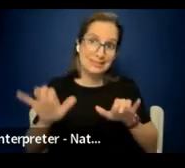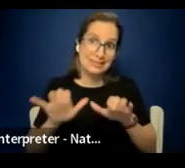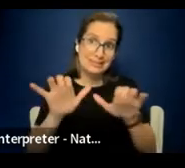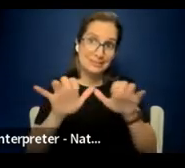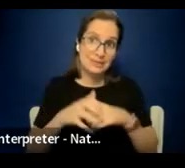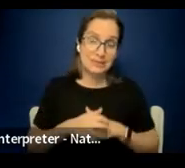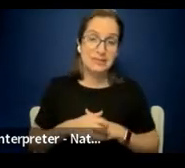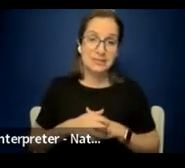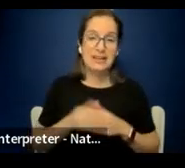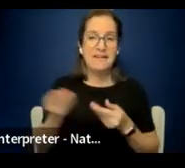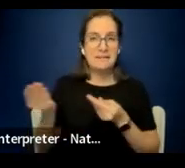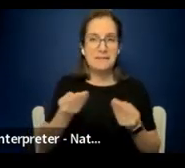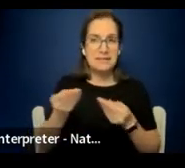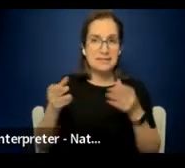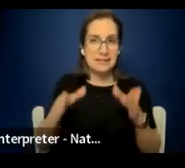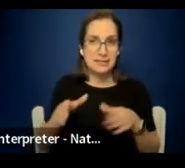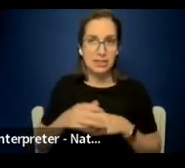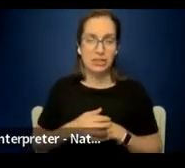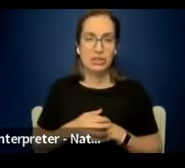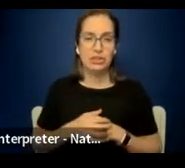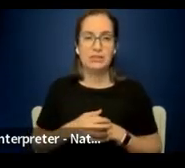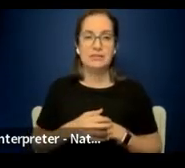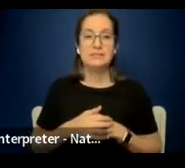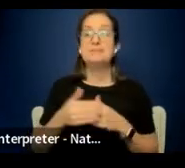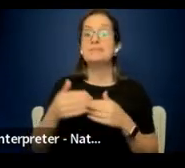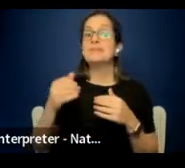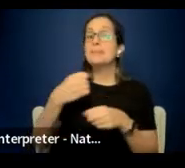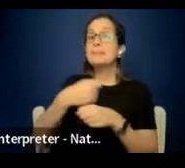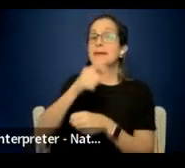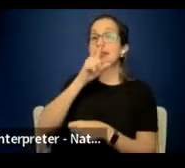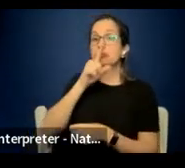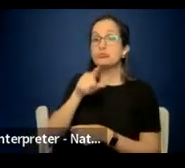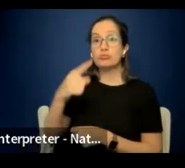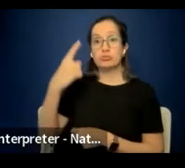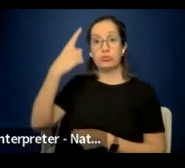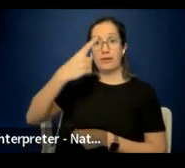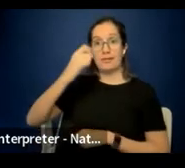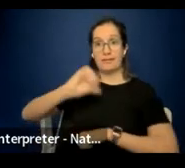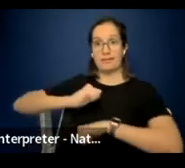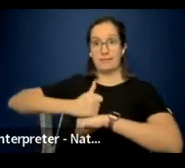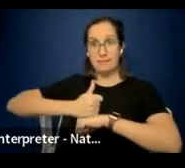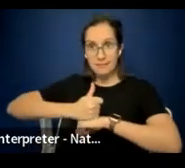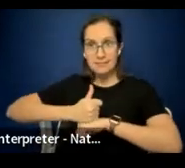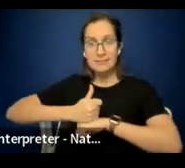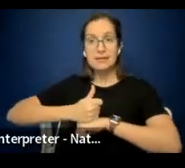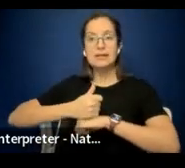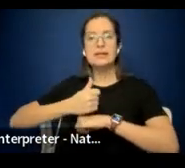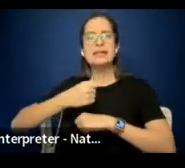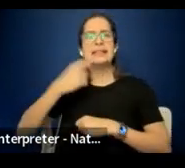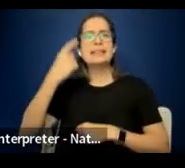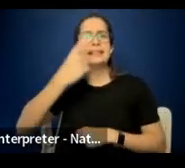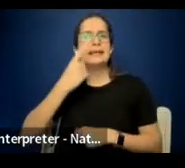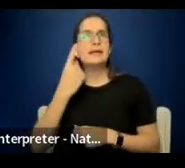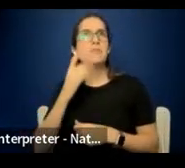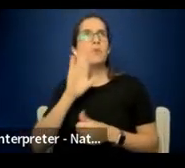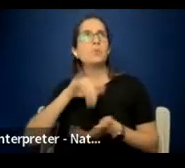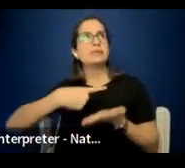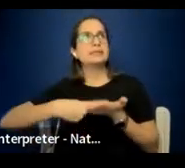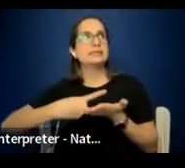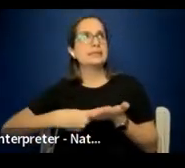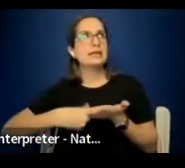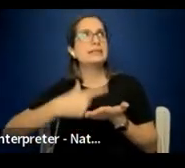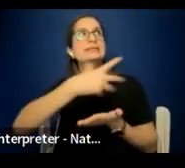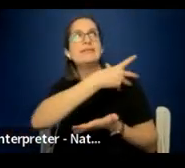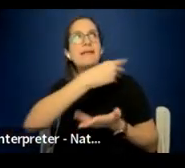virtual. And making sure that when you're thinking about it, you're thinking about both the substance of the activity and the technology